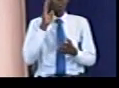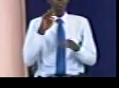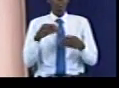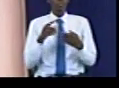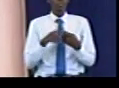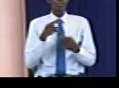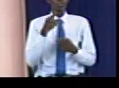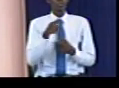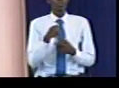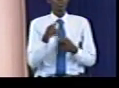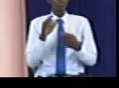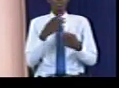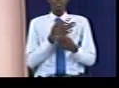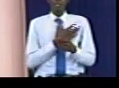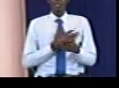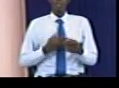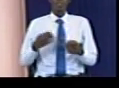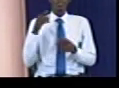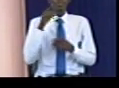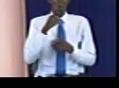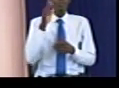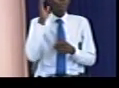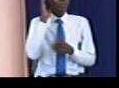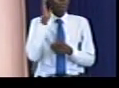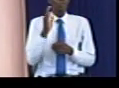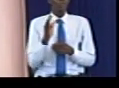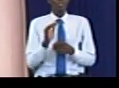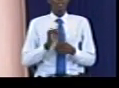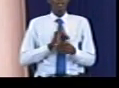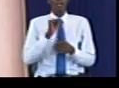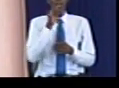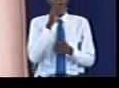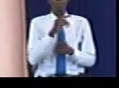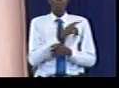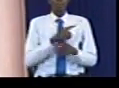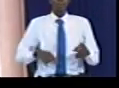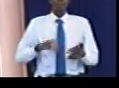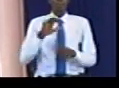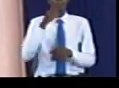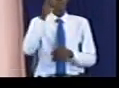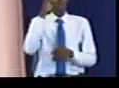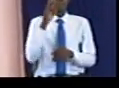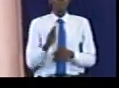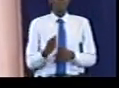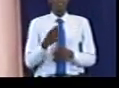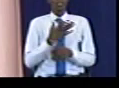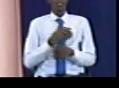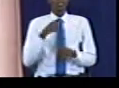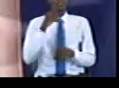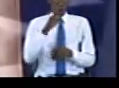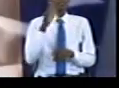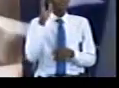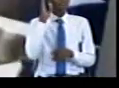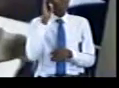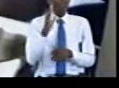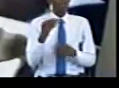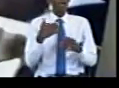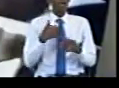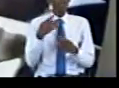floweth with milk and honey. I am the Lord your God, which have, give me the word there.